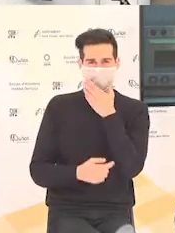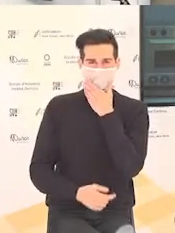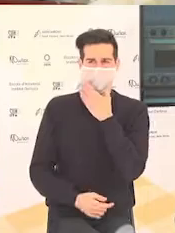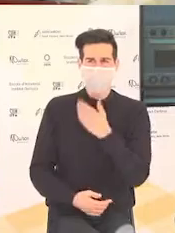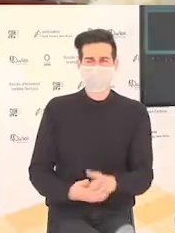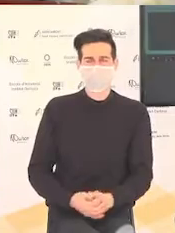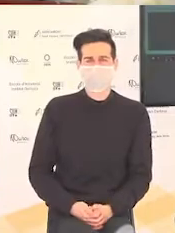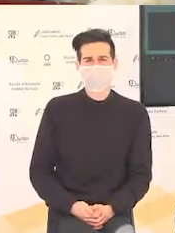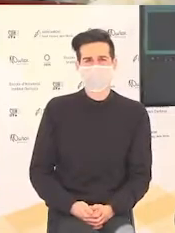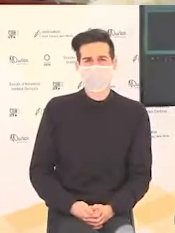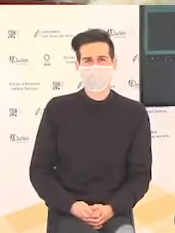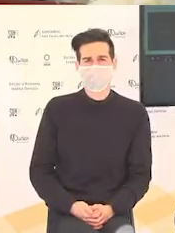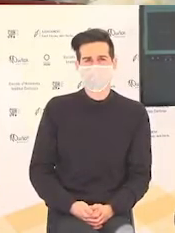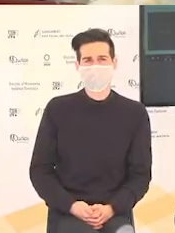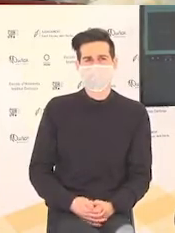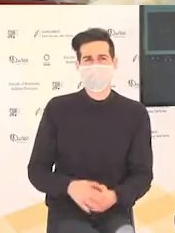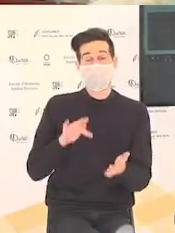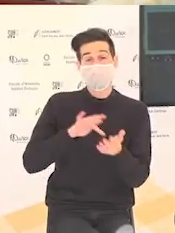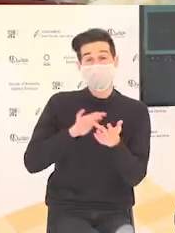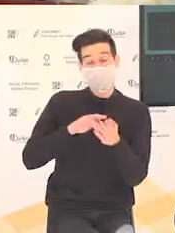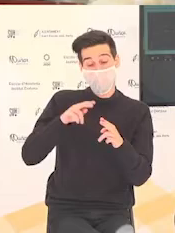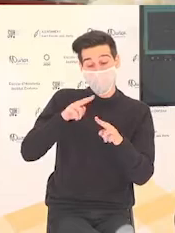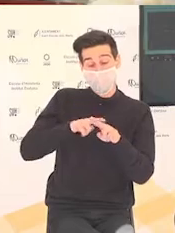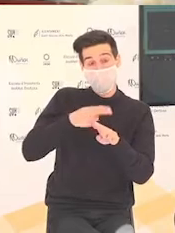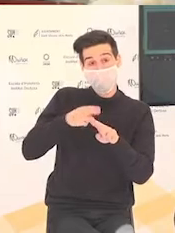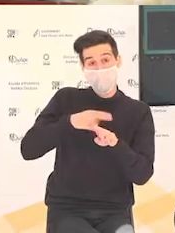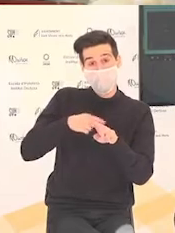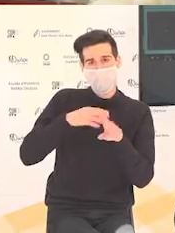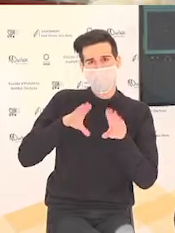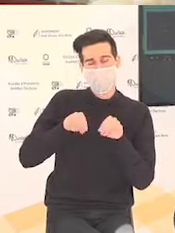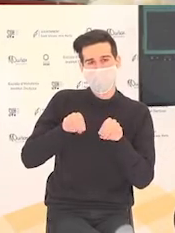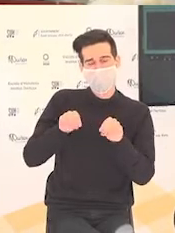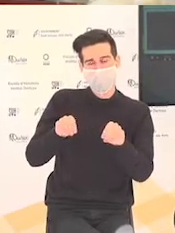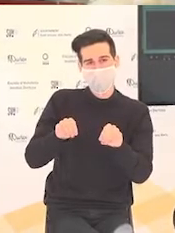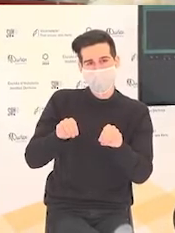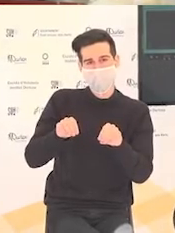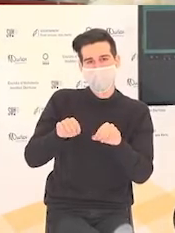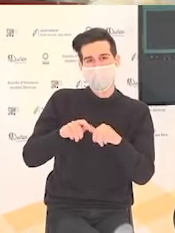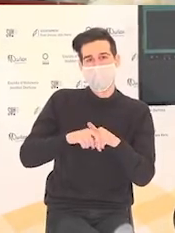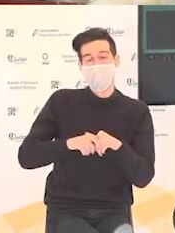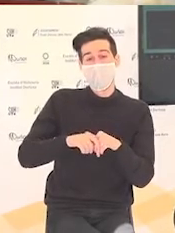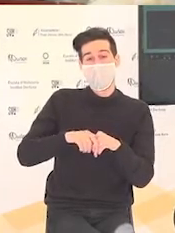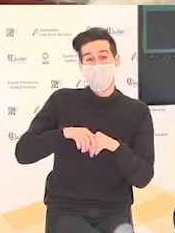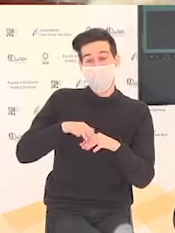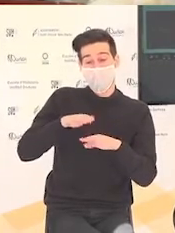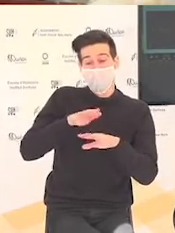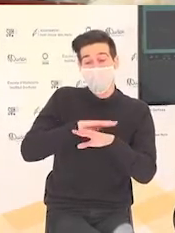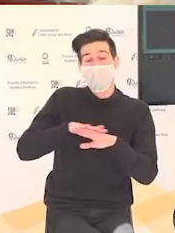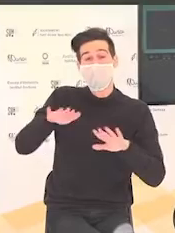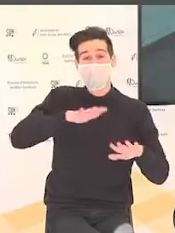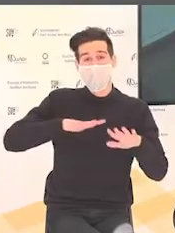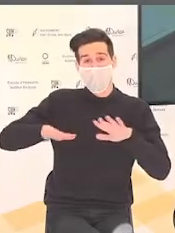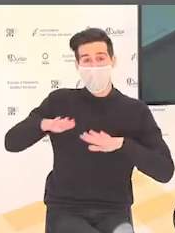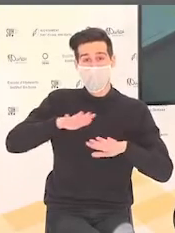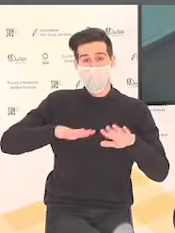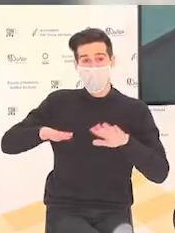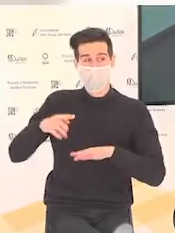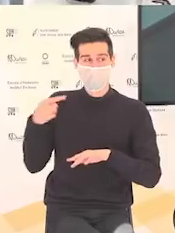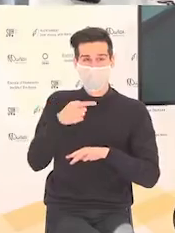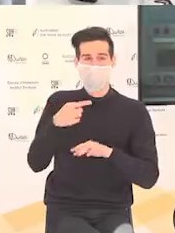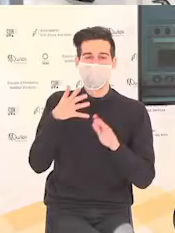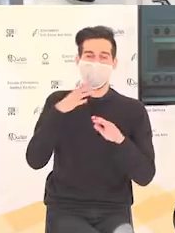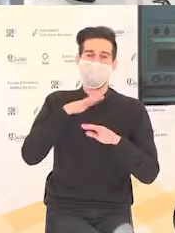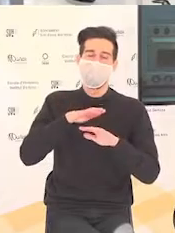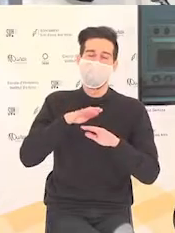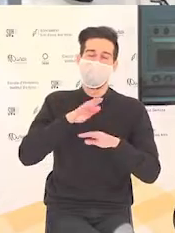Cuando utilizo el pelador, me gusta hacer este gesto, este movimiento, para que me dé un buen rizo. It just makes the finished product look nicer, that's all. Es